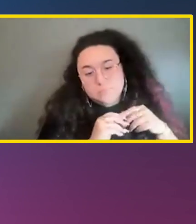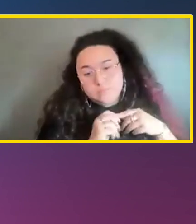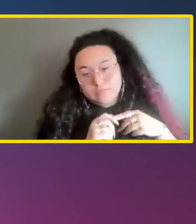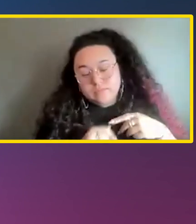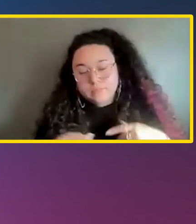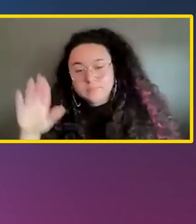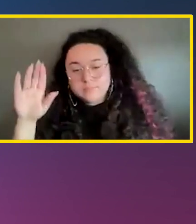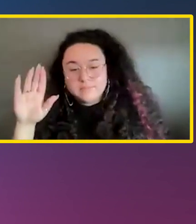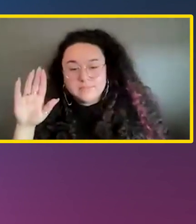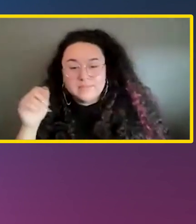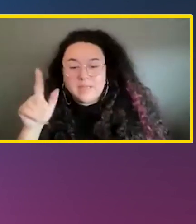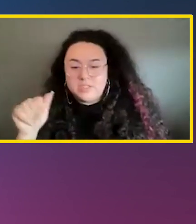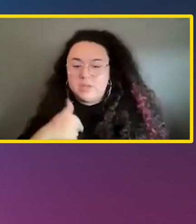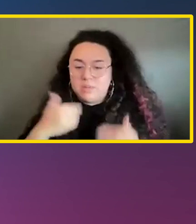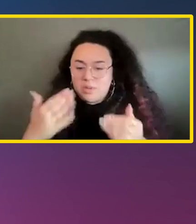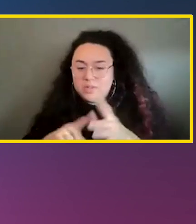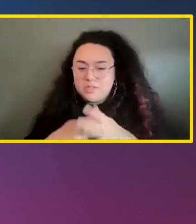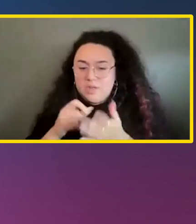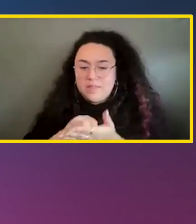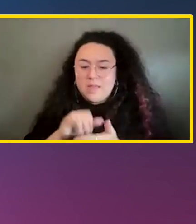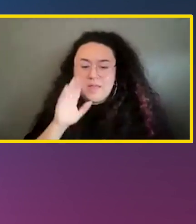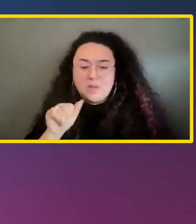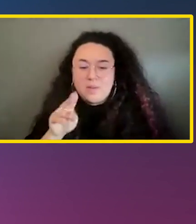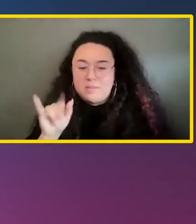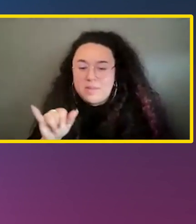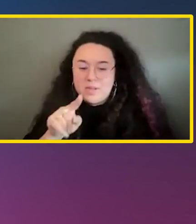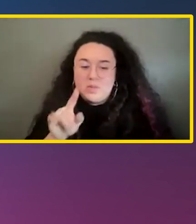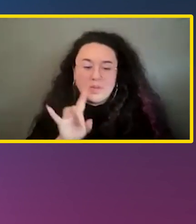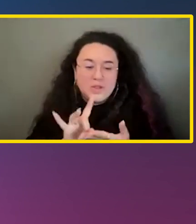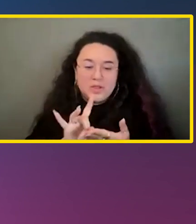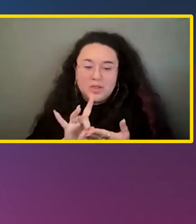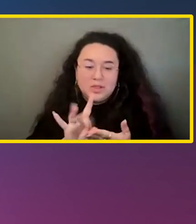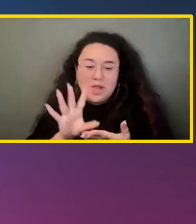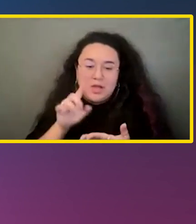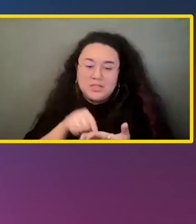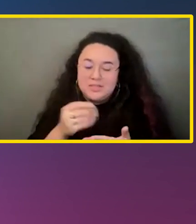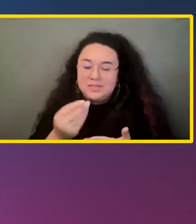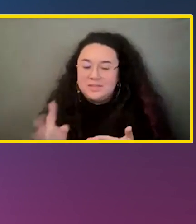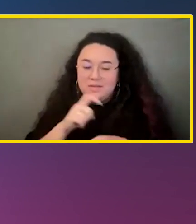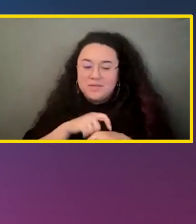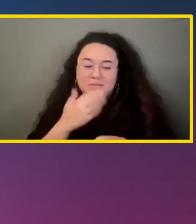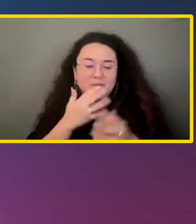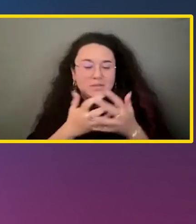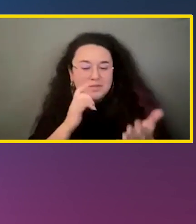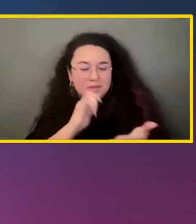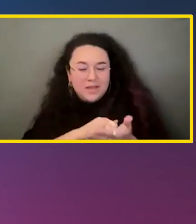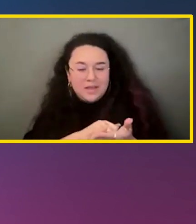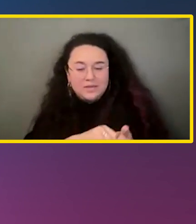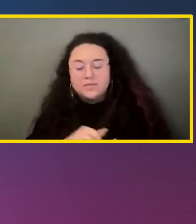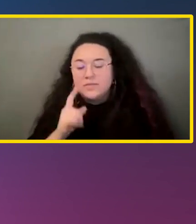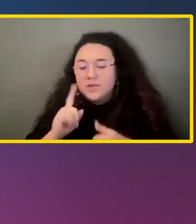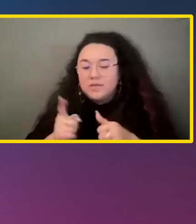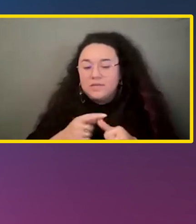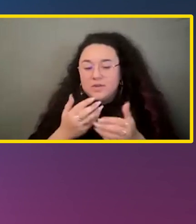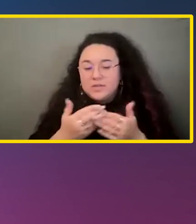It's Angela speaking. I can start. I know, Amity, you've kind of launched us several times, so thank you for that. The first thing that